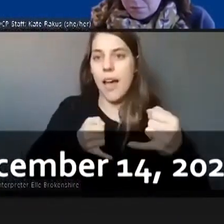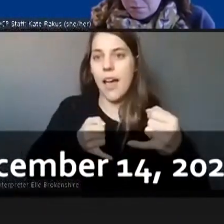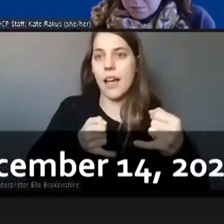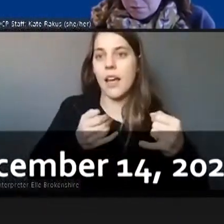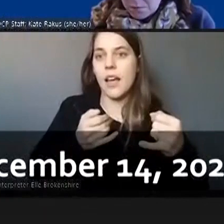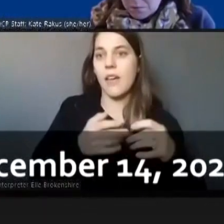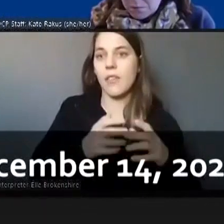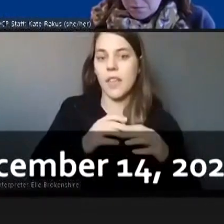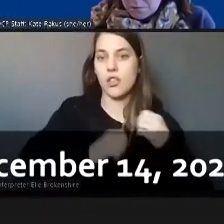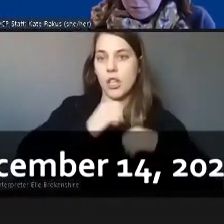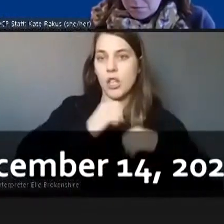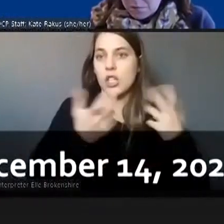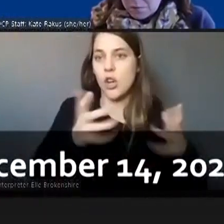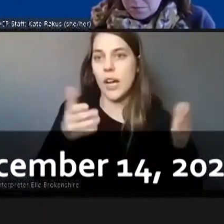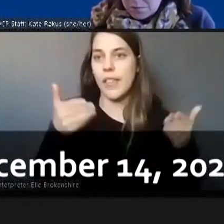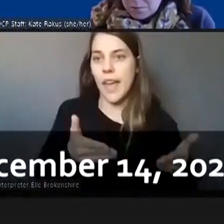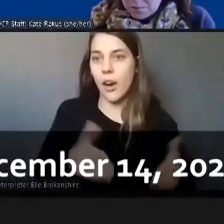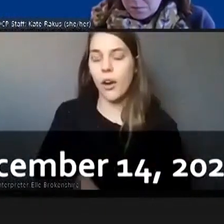structure.